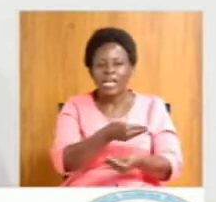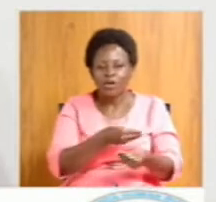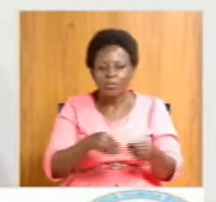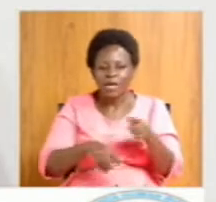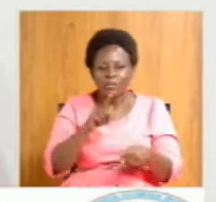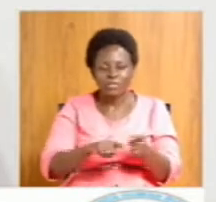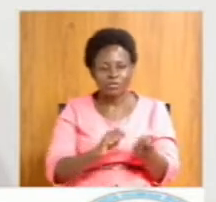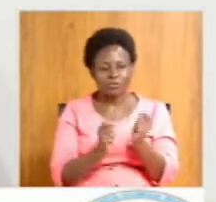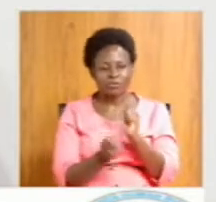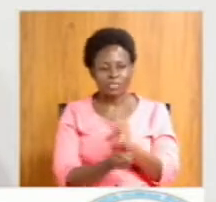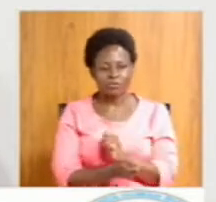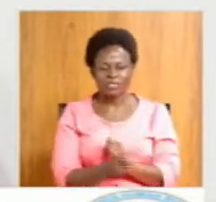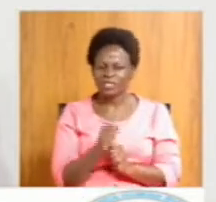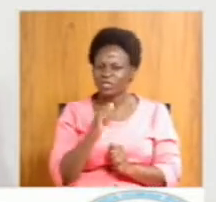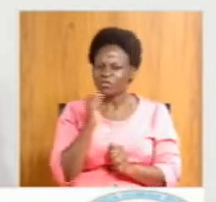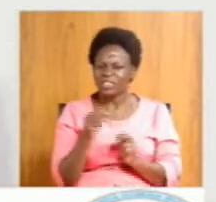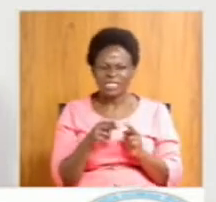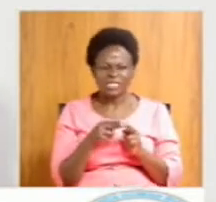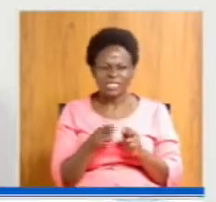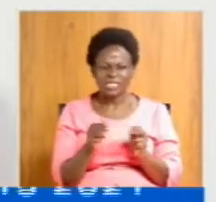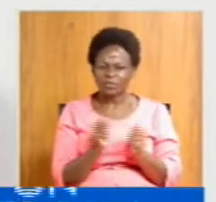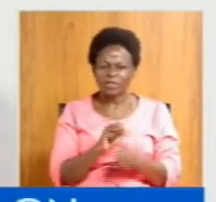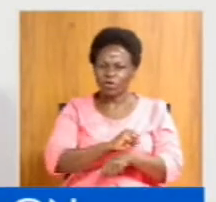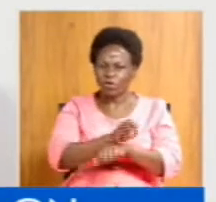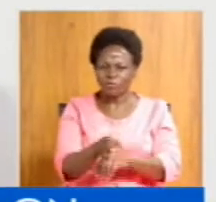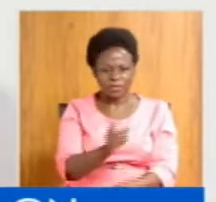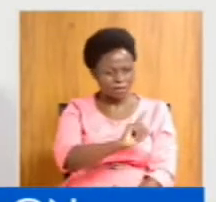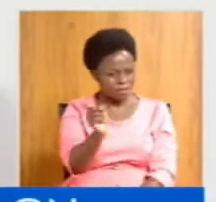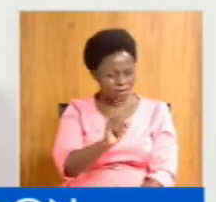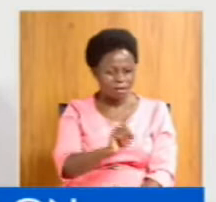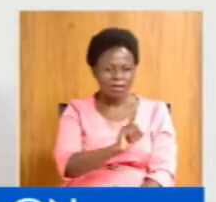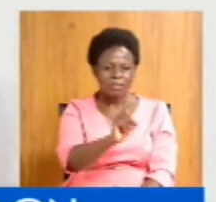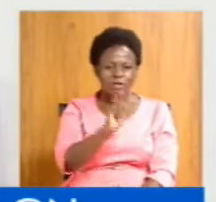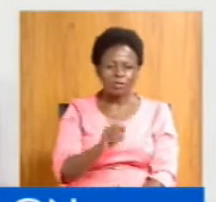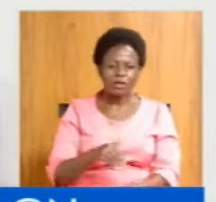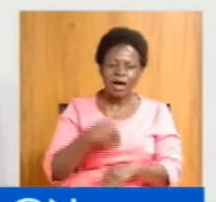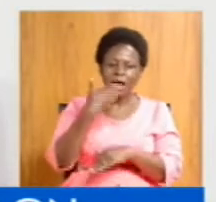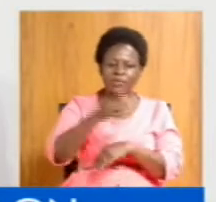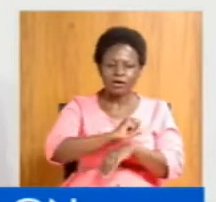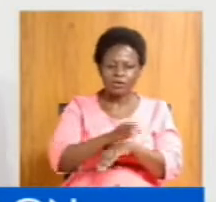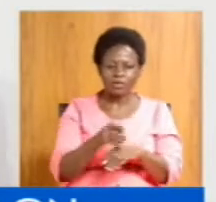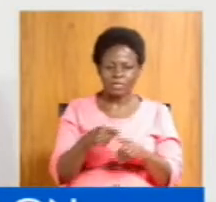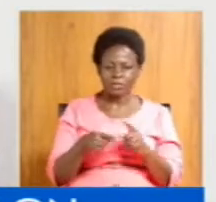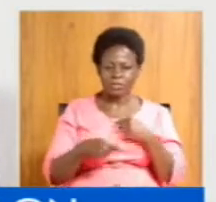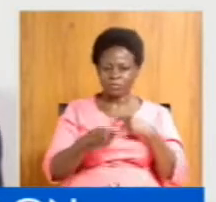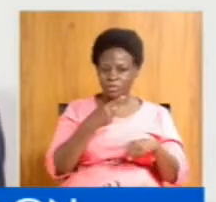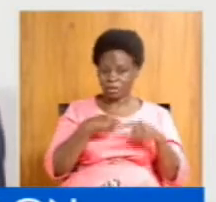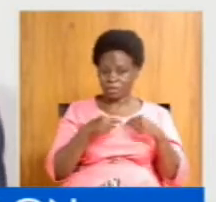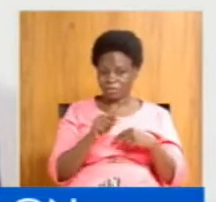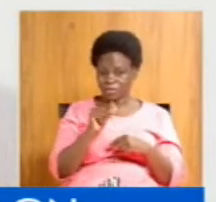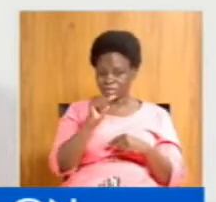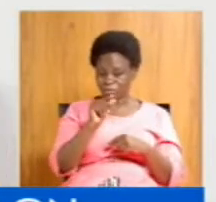transformation. And this did not just start with COVID. The question is post-COVID. But I want to take us back a little